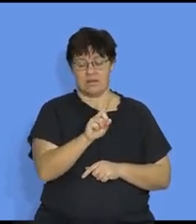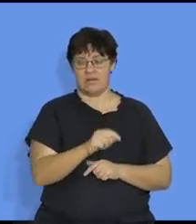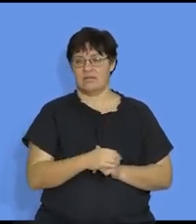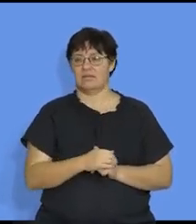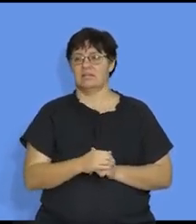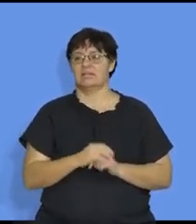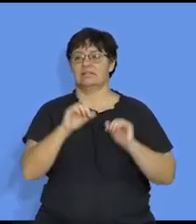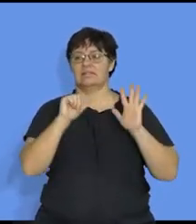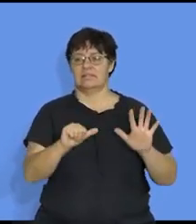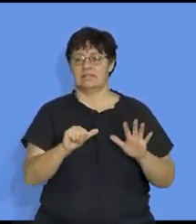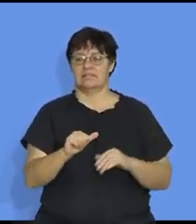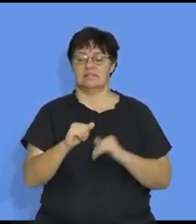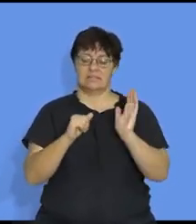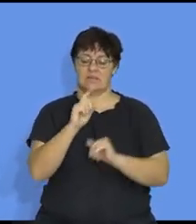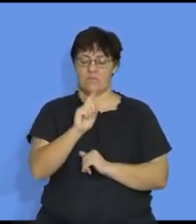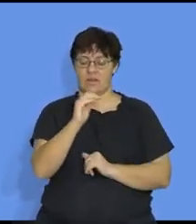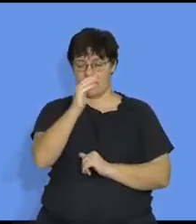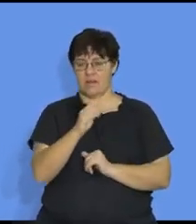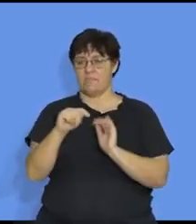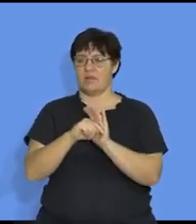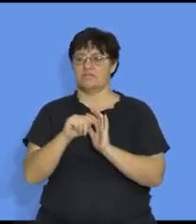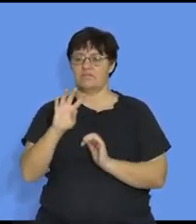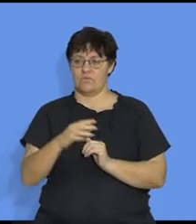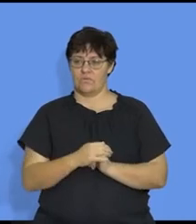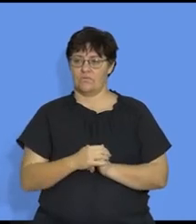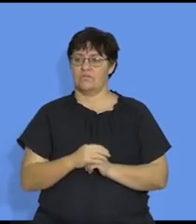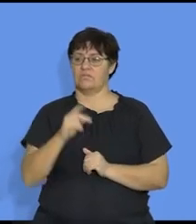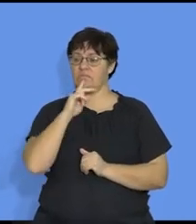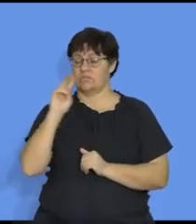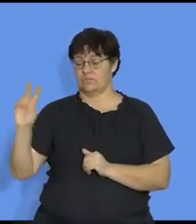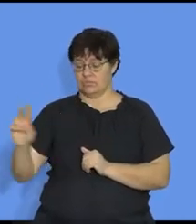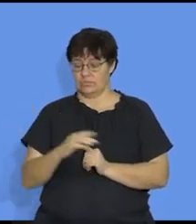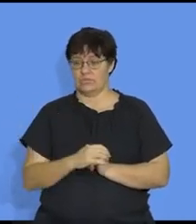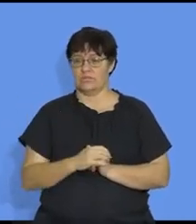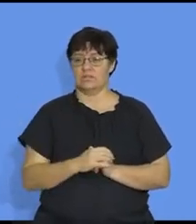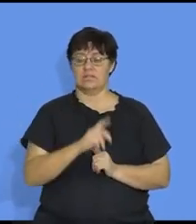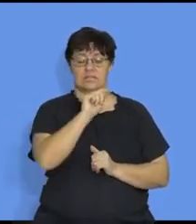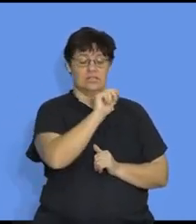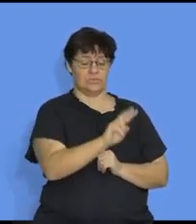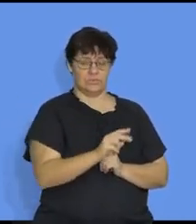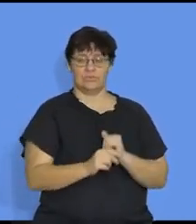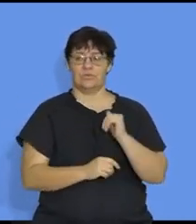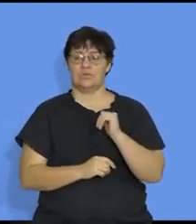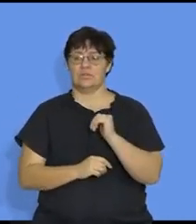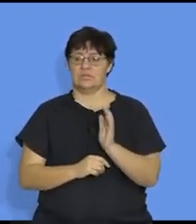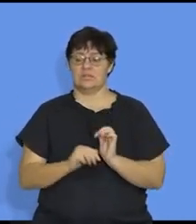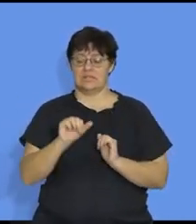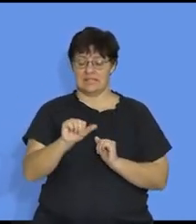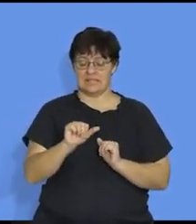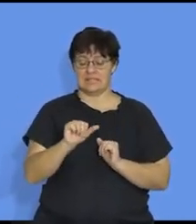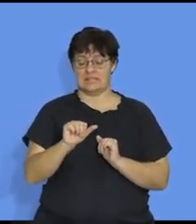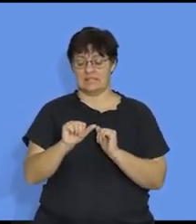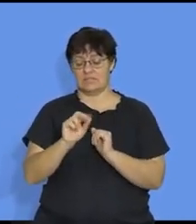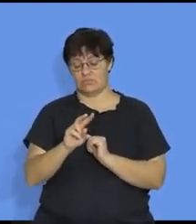to 6 times 1 minus 4, which gives me an answer of 2. T2 will be equal to 6